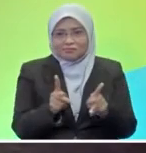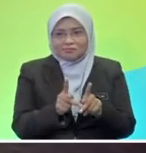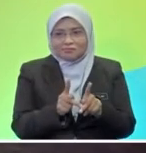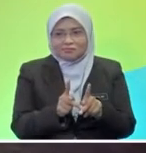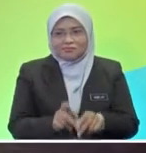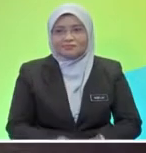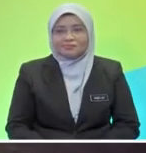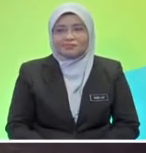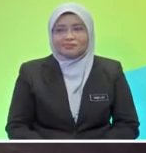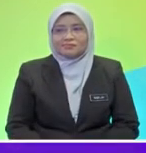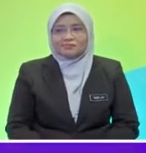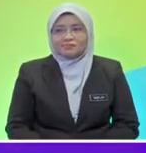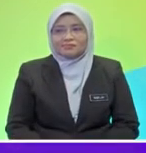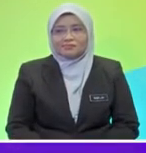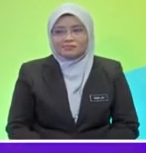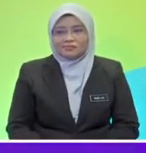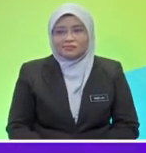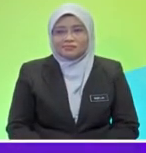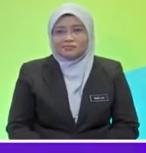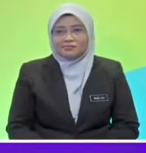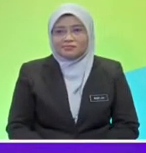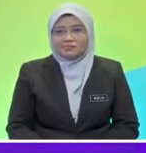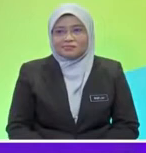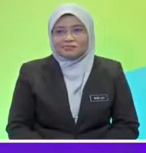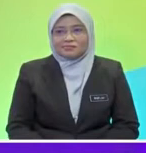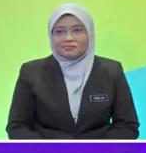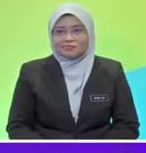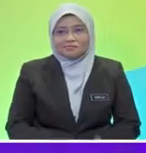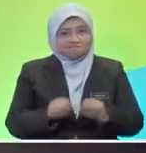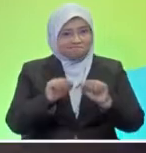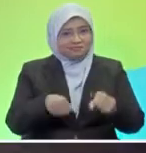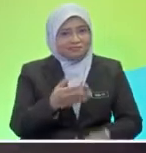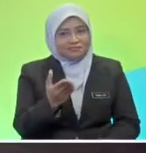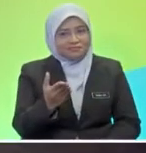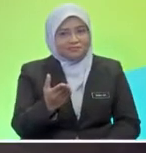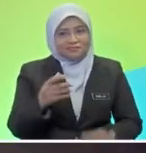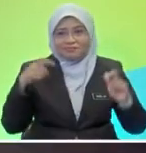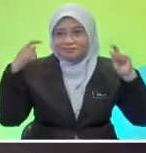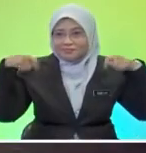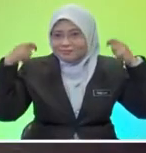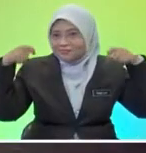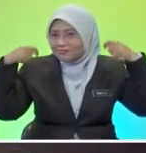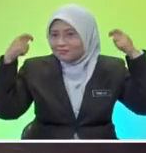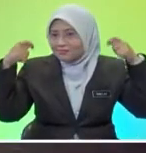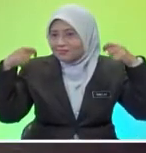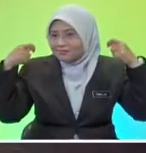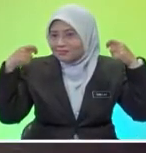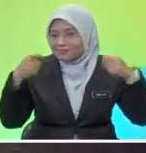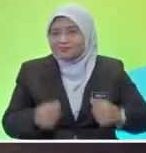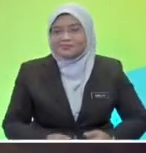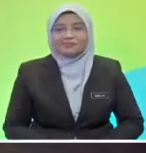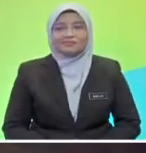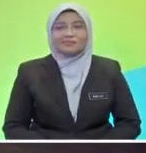more. That one. Yes, can you skip using a skipping rope? This one, I will try,